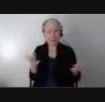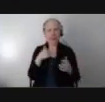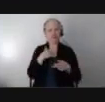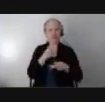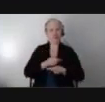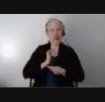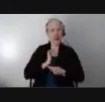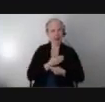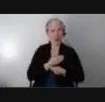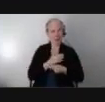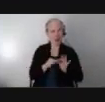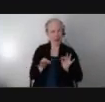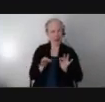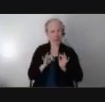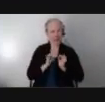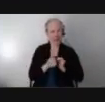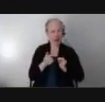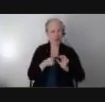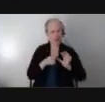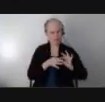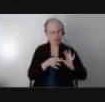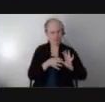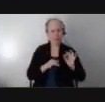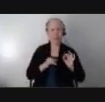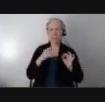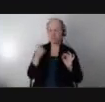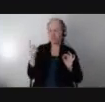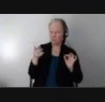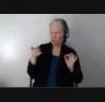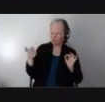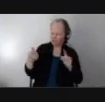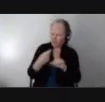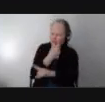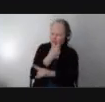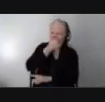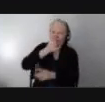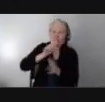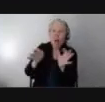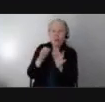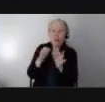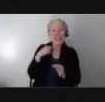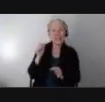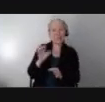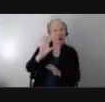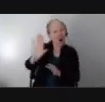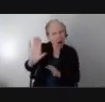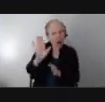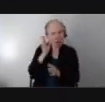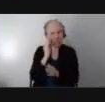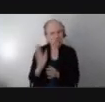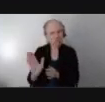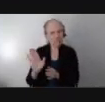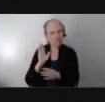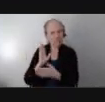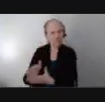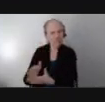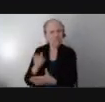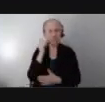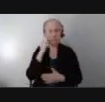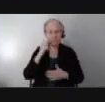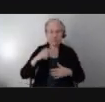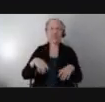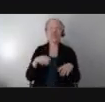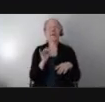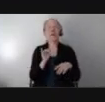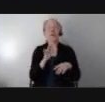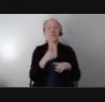We have to call them out and reject them when we see them. Social expectations of women and people of color can also be used against them in